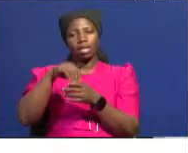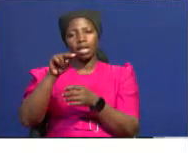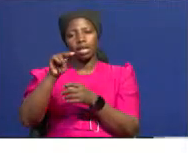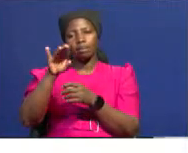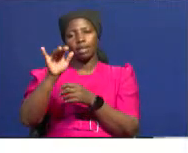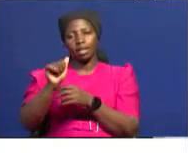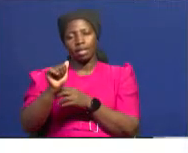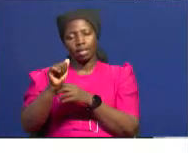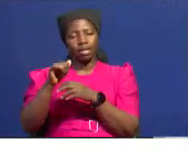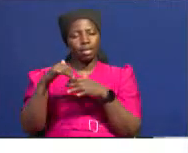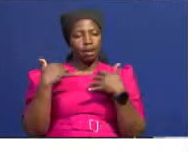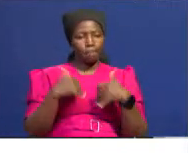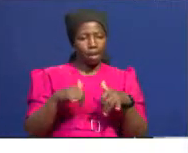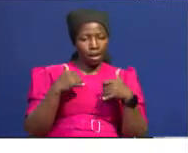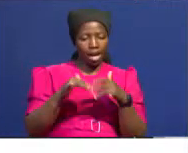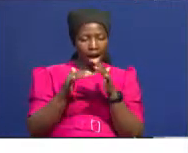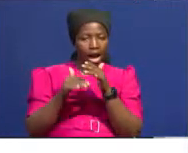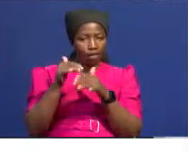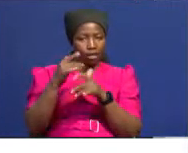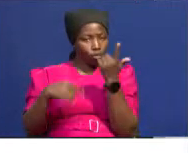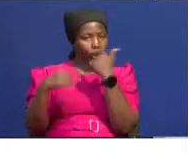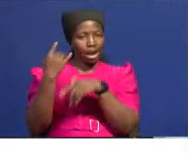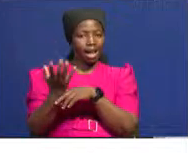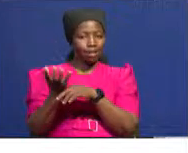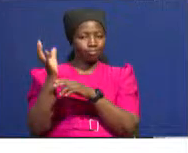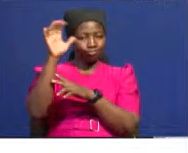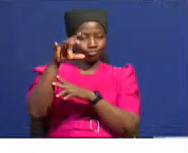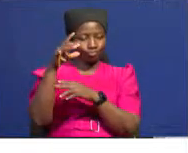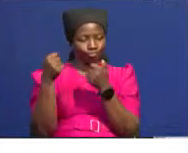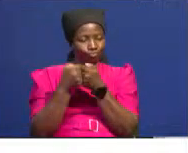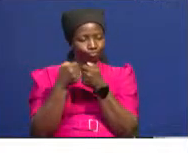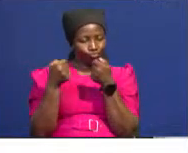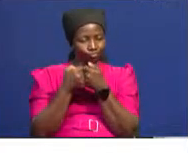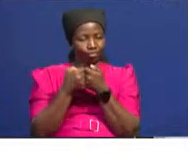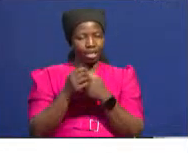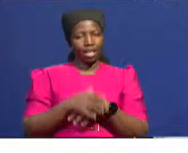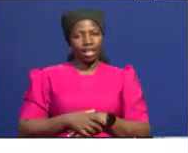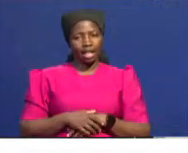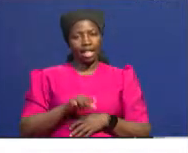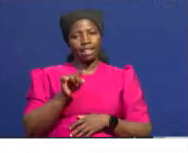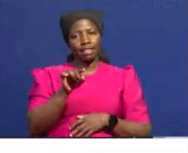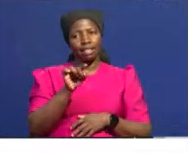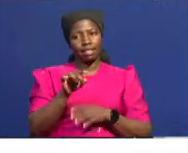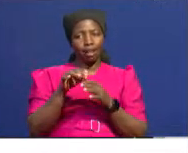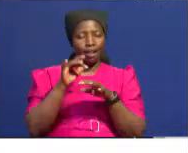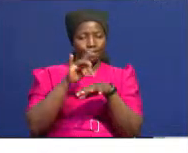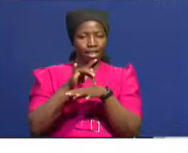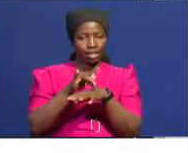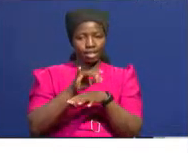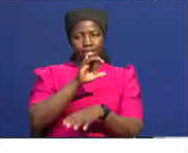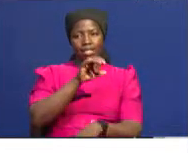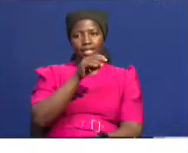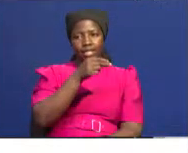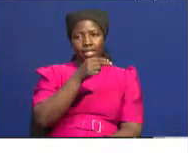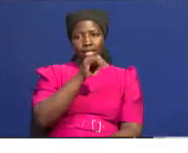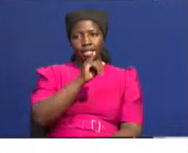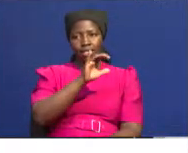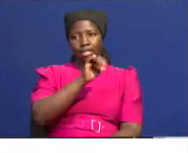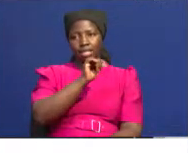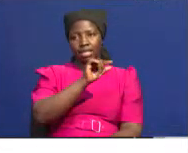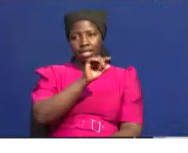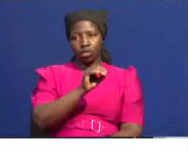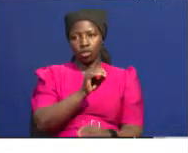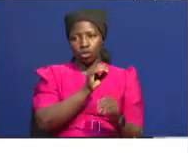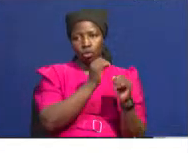playoffs after victories in their play-in tournament games. The Heat beat Chicago Bulls 112-91,